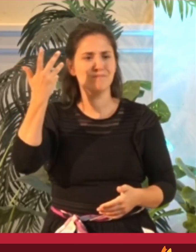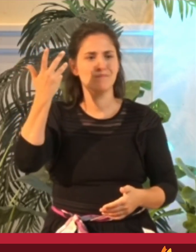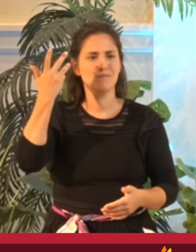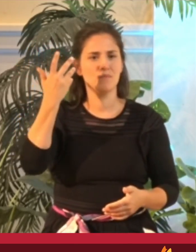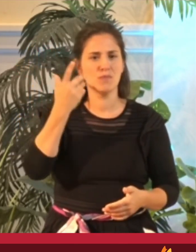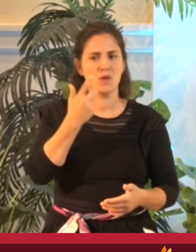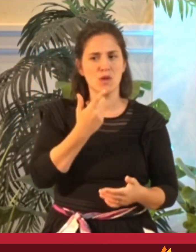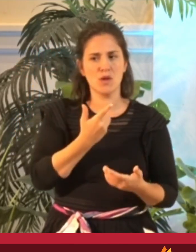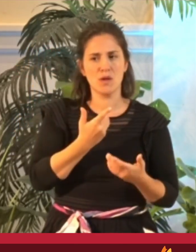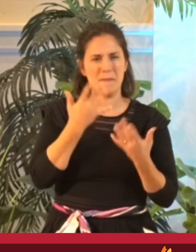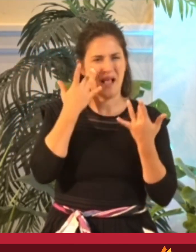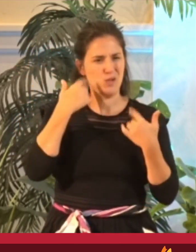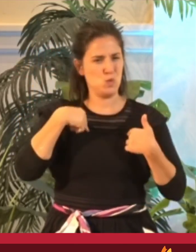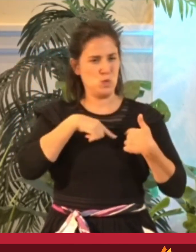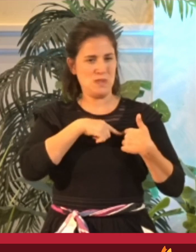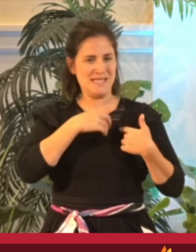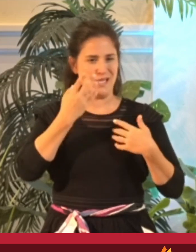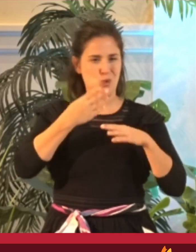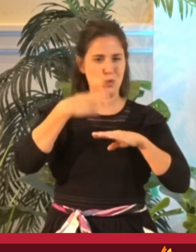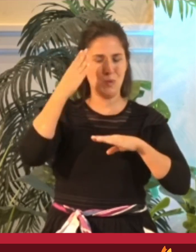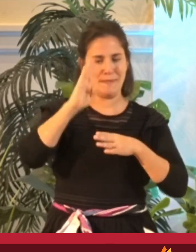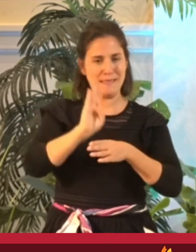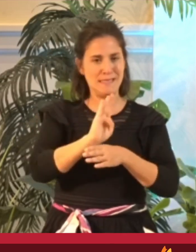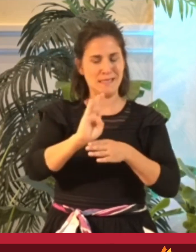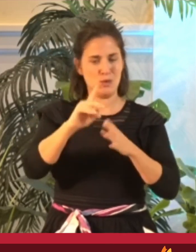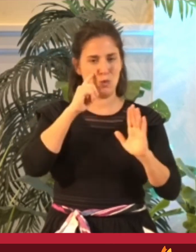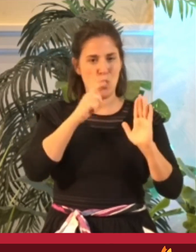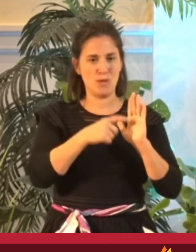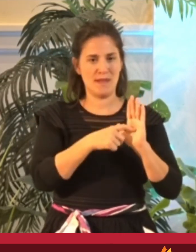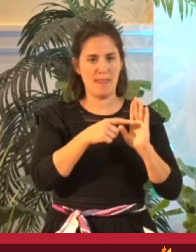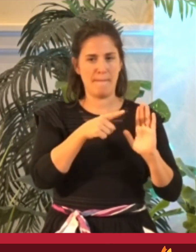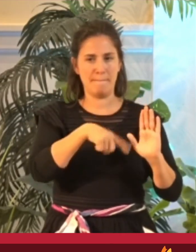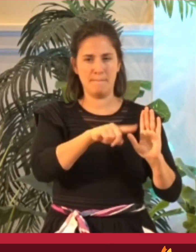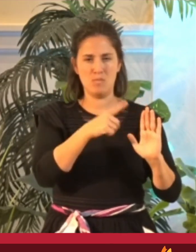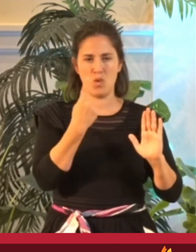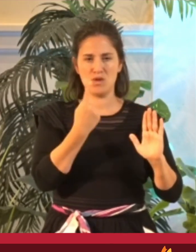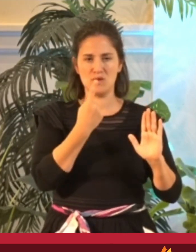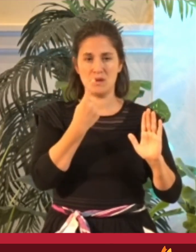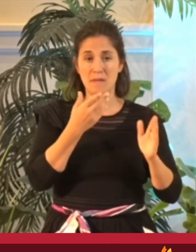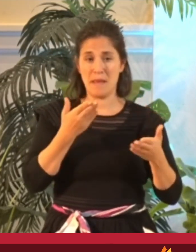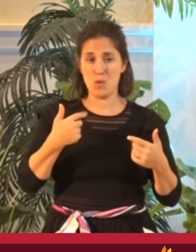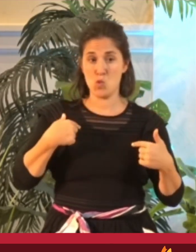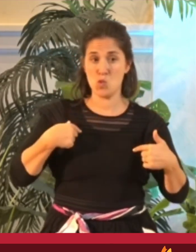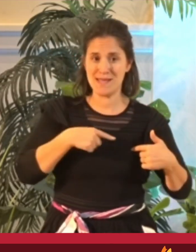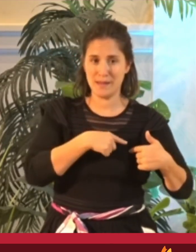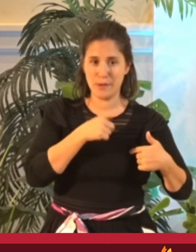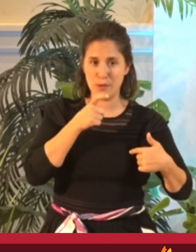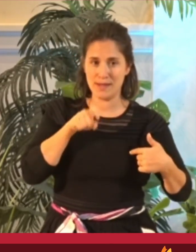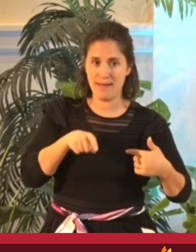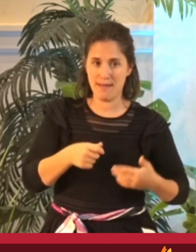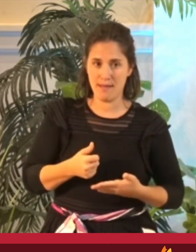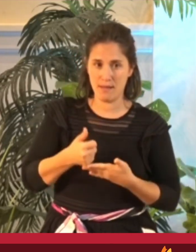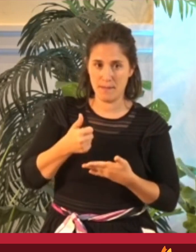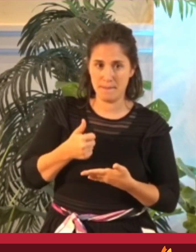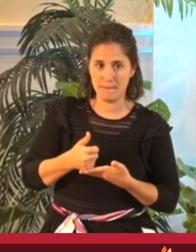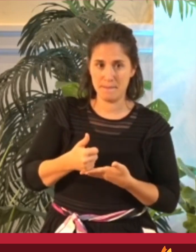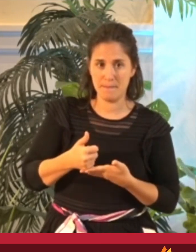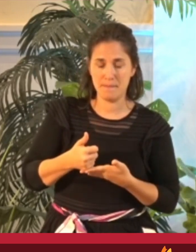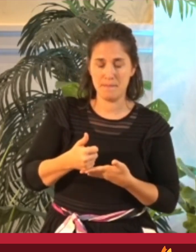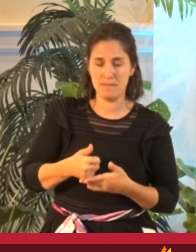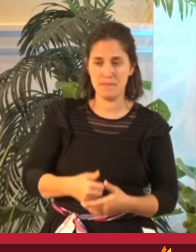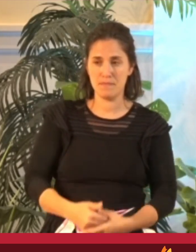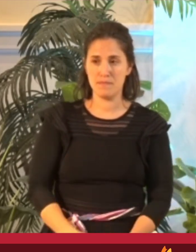perhaps we are the one needing help, but for